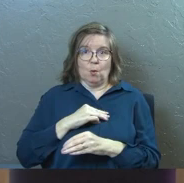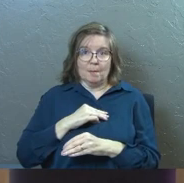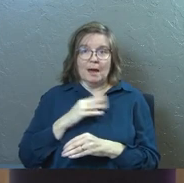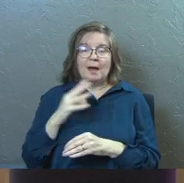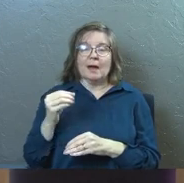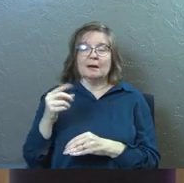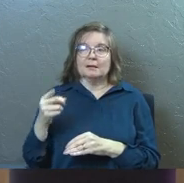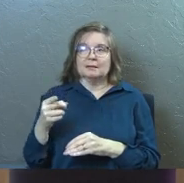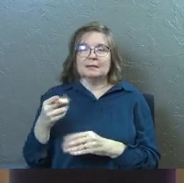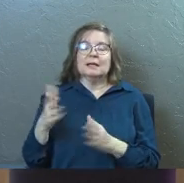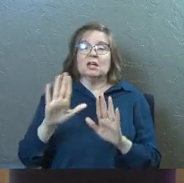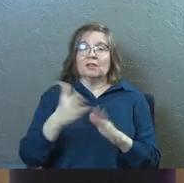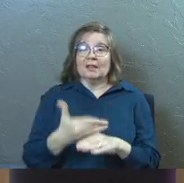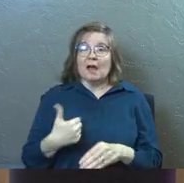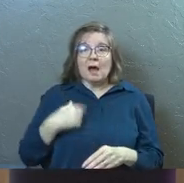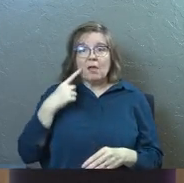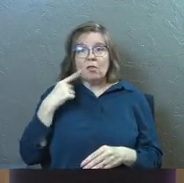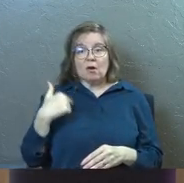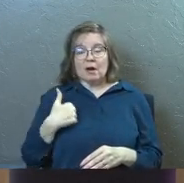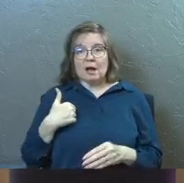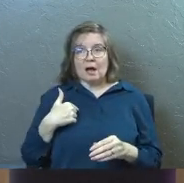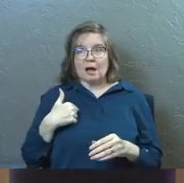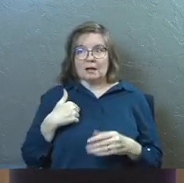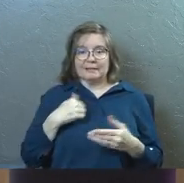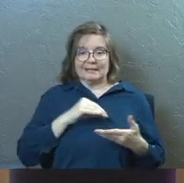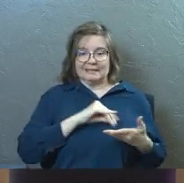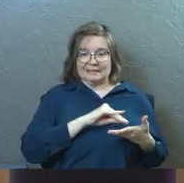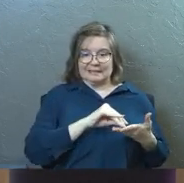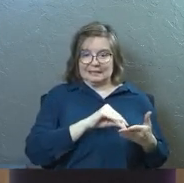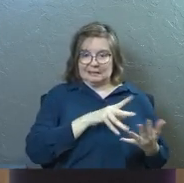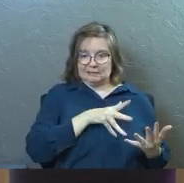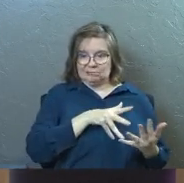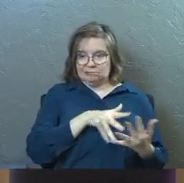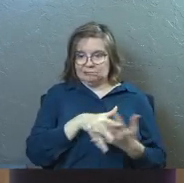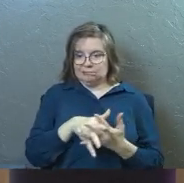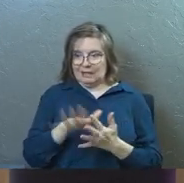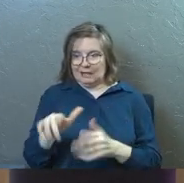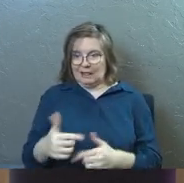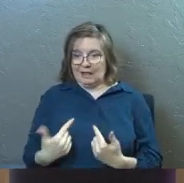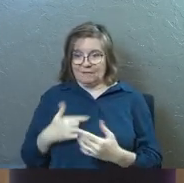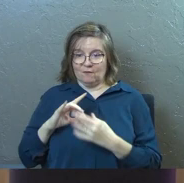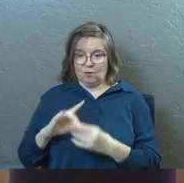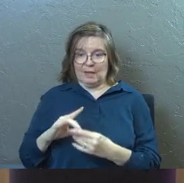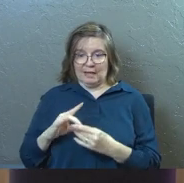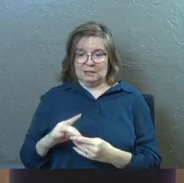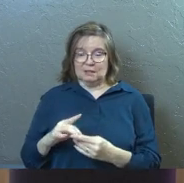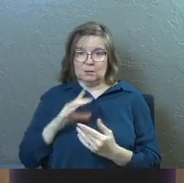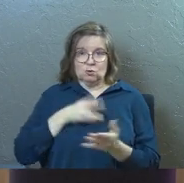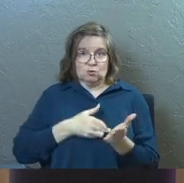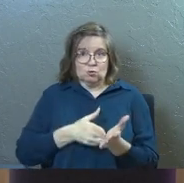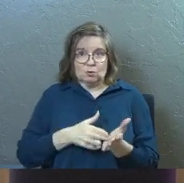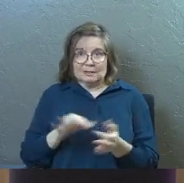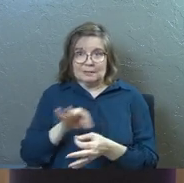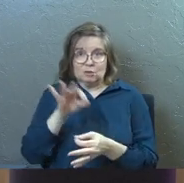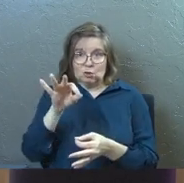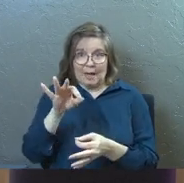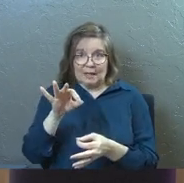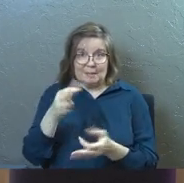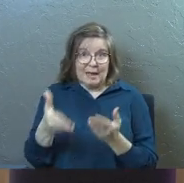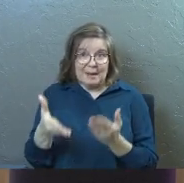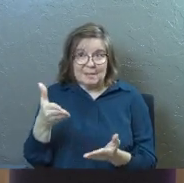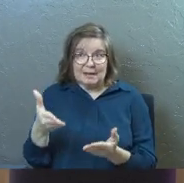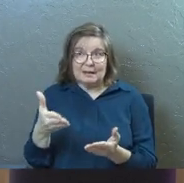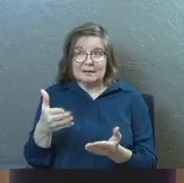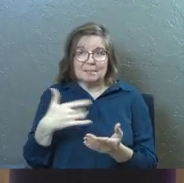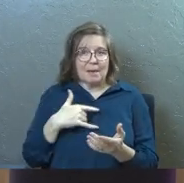Walmart. And here's the thing. I thought I'd planted these seeds in Todd's life of relationship and truth and spirituality,